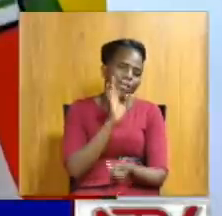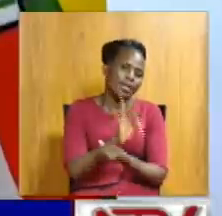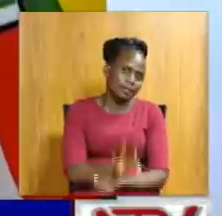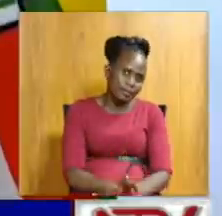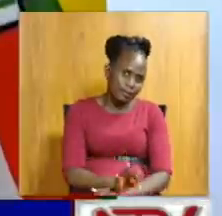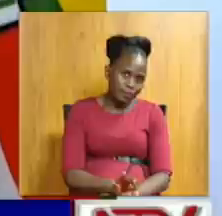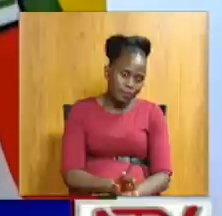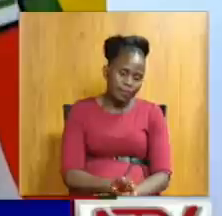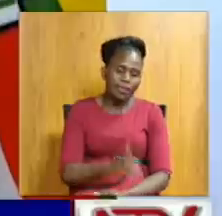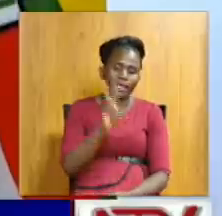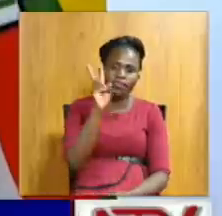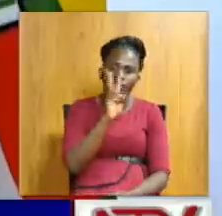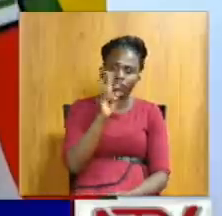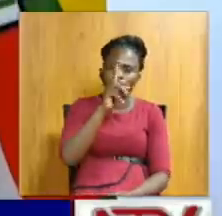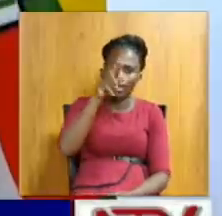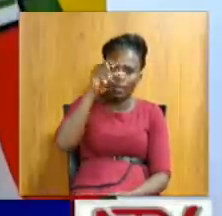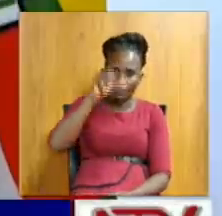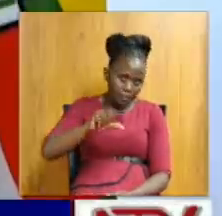13. FDC